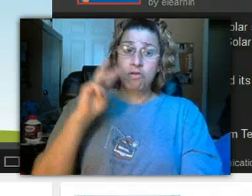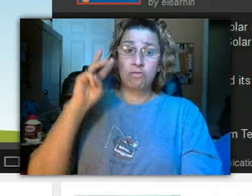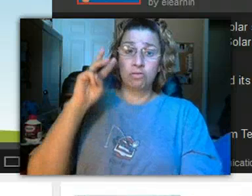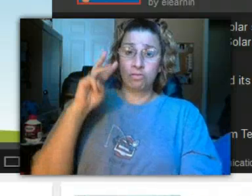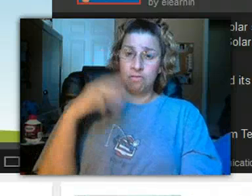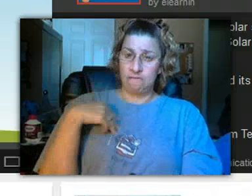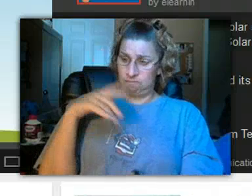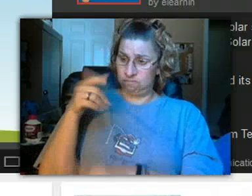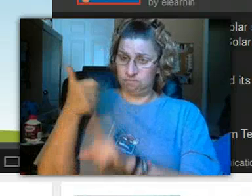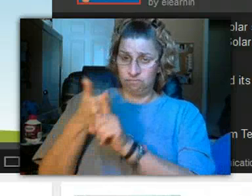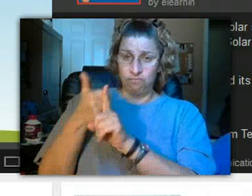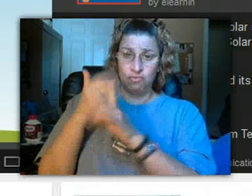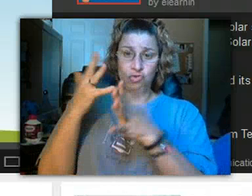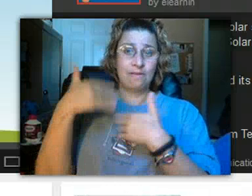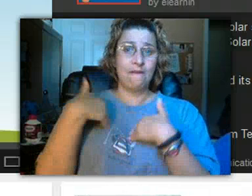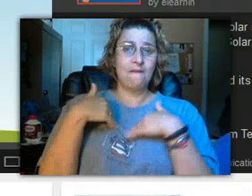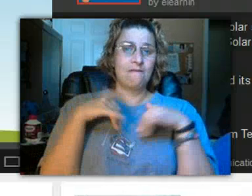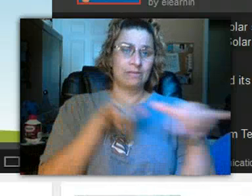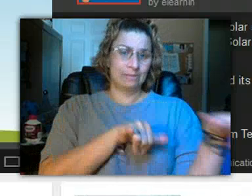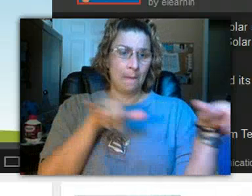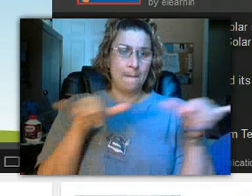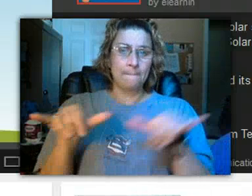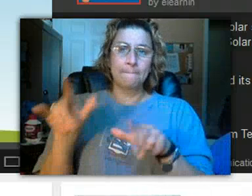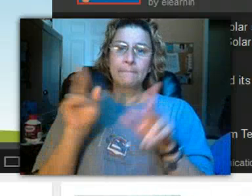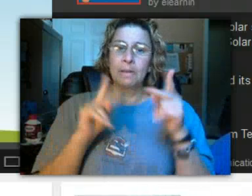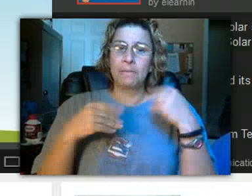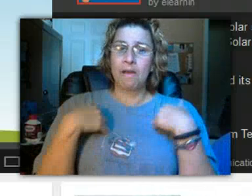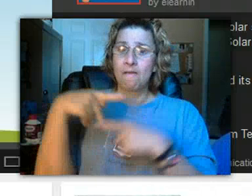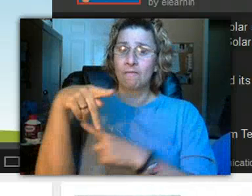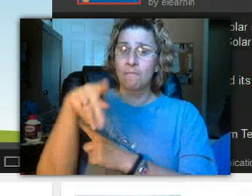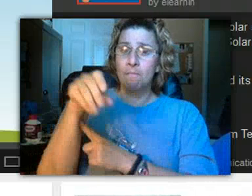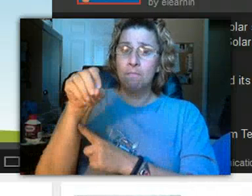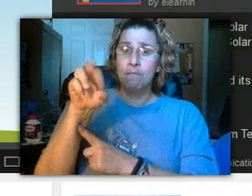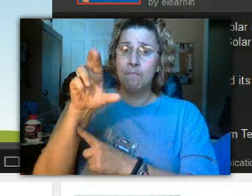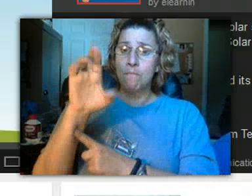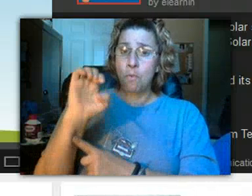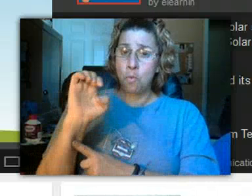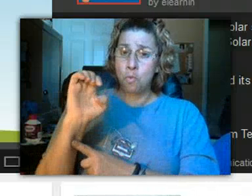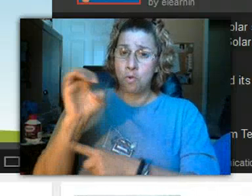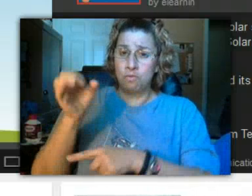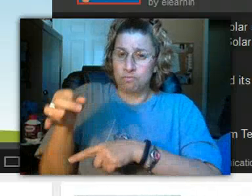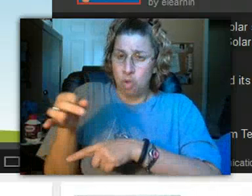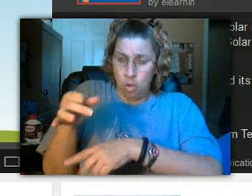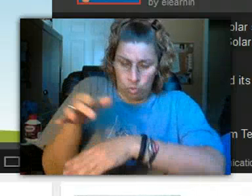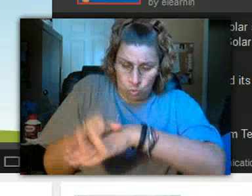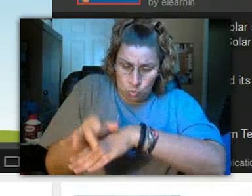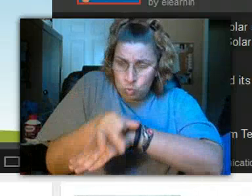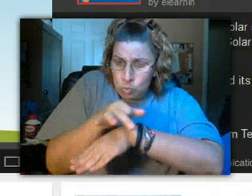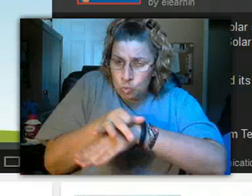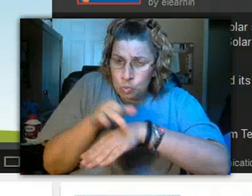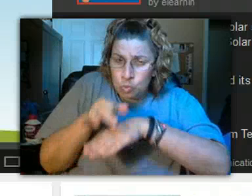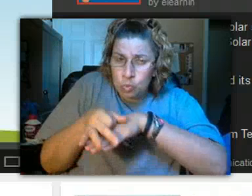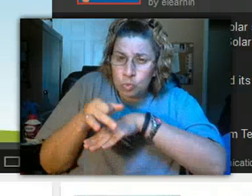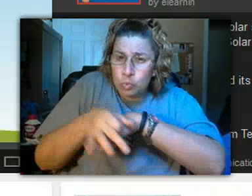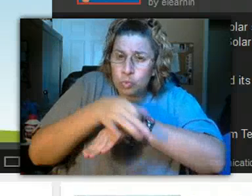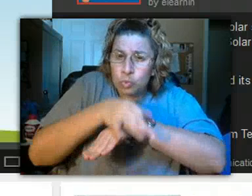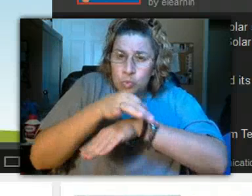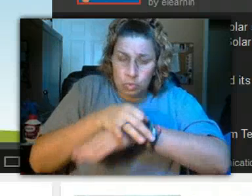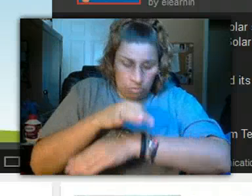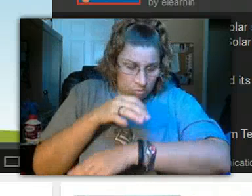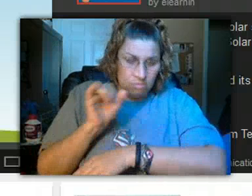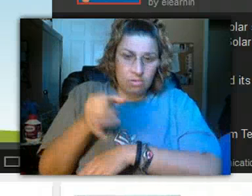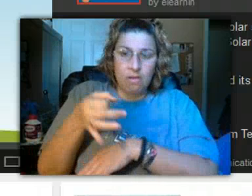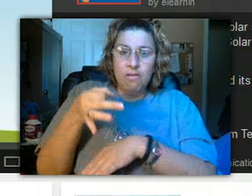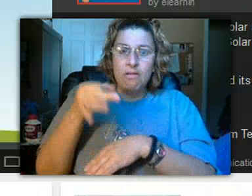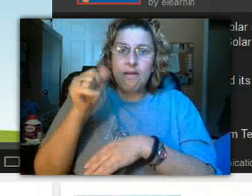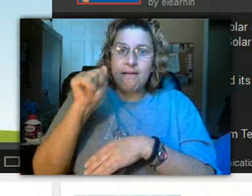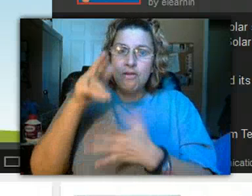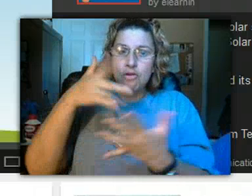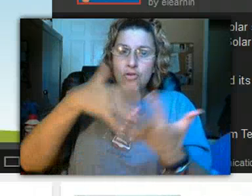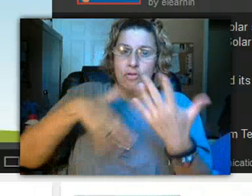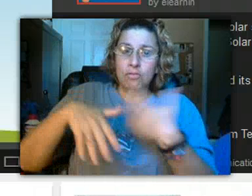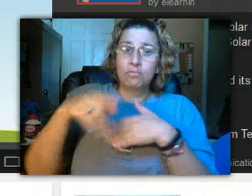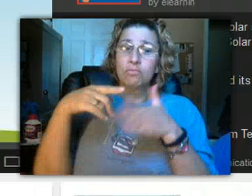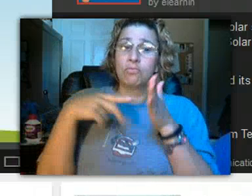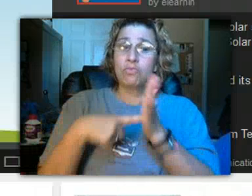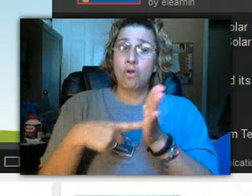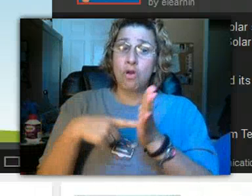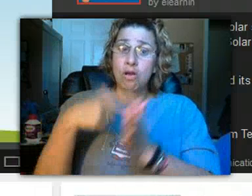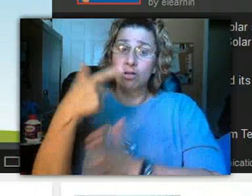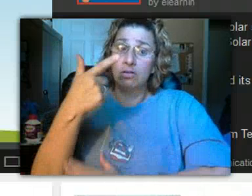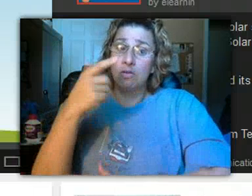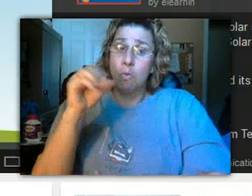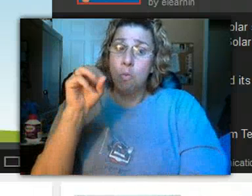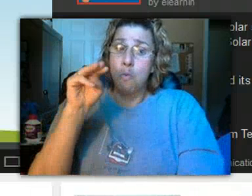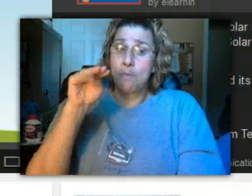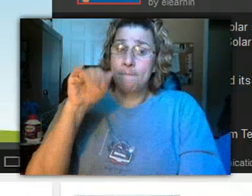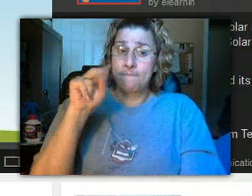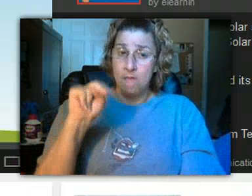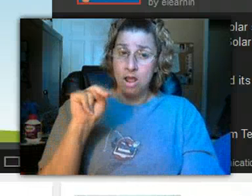to the pores on the skin of our bodies. These pores are called stomata. These stomata are responsible for the